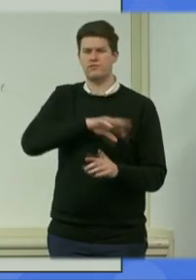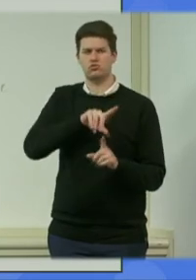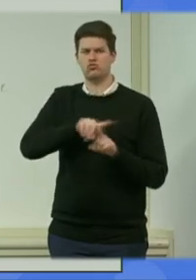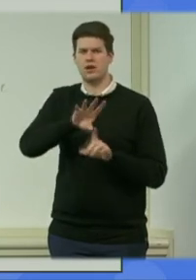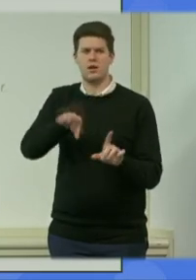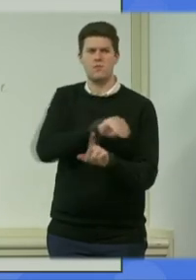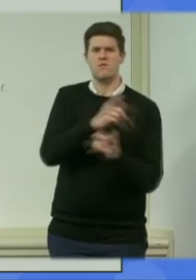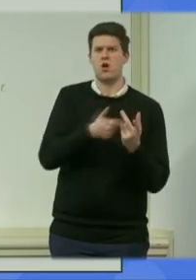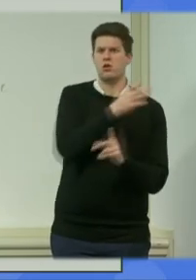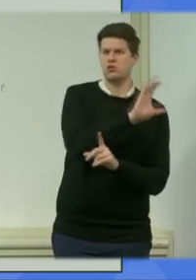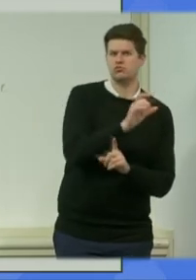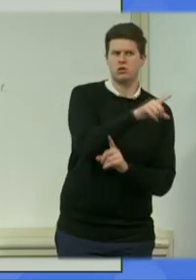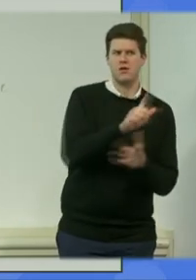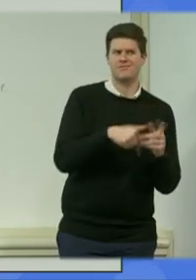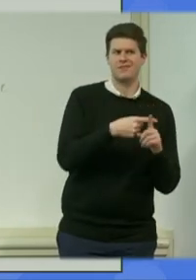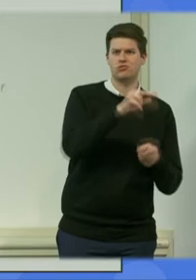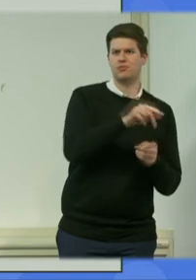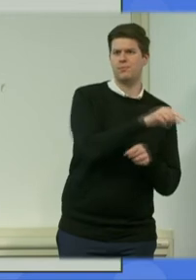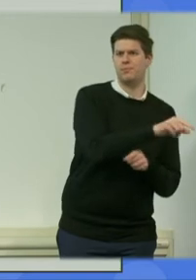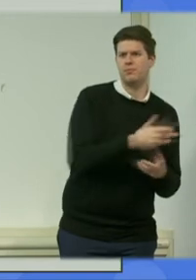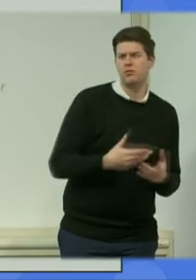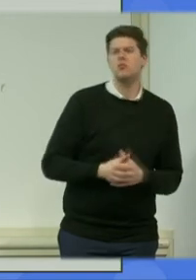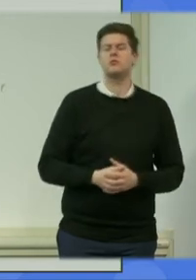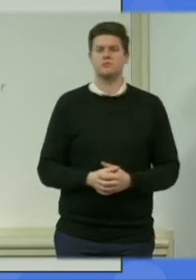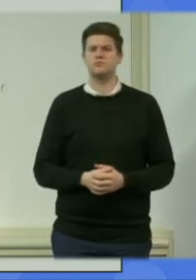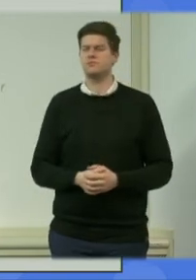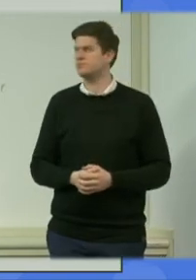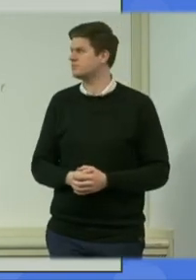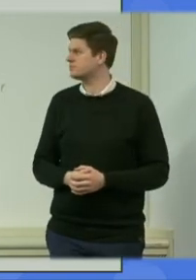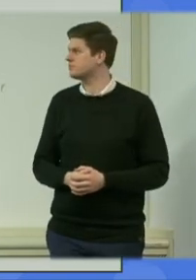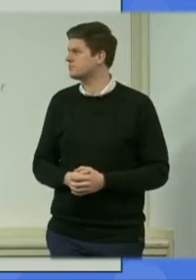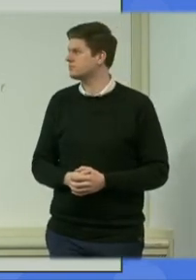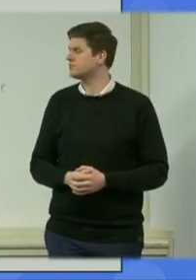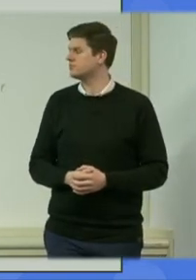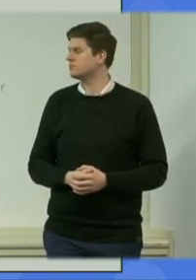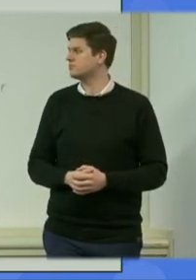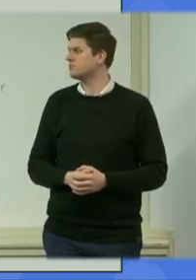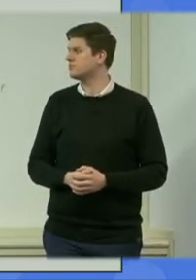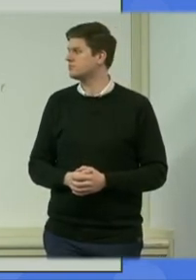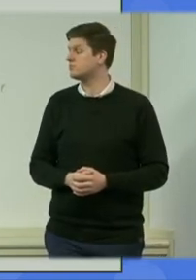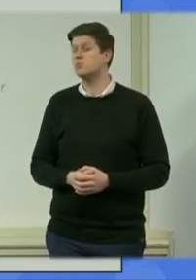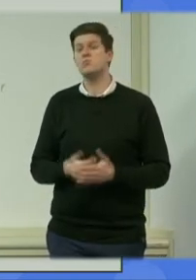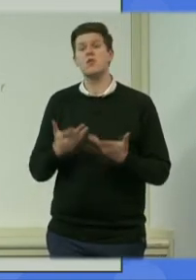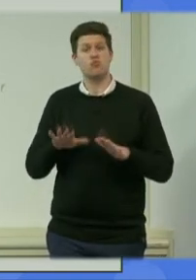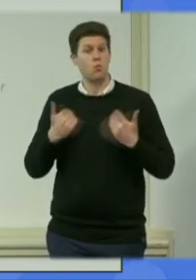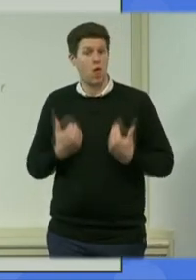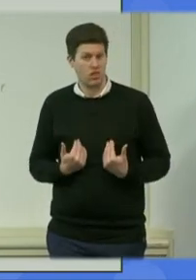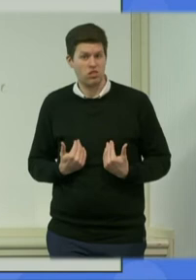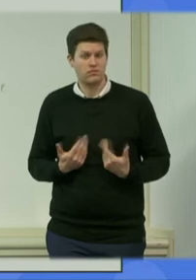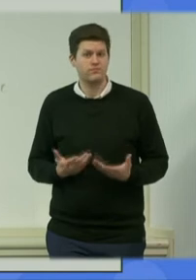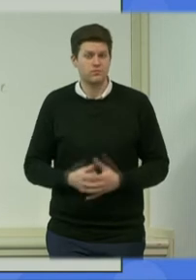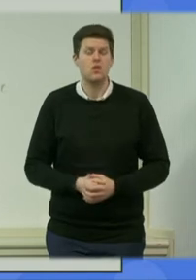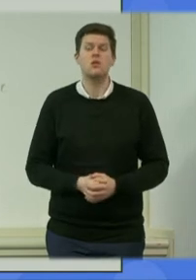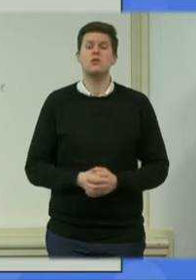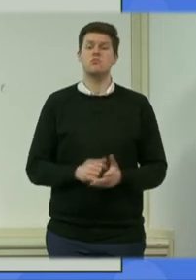and rearrange the pattern of tax so that you could raise more money. Crucially, from wealth, so you've heard about wealth, I think,